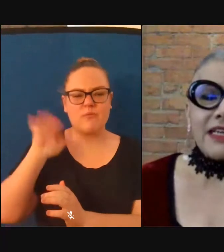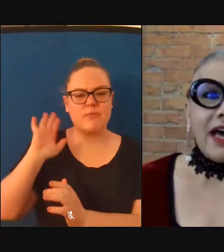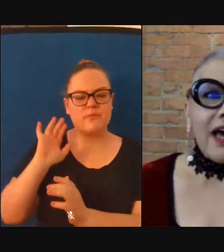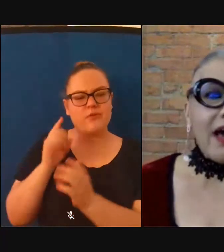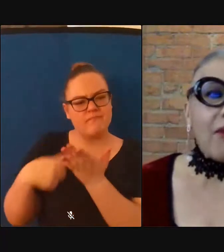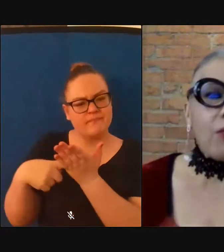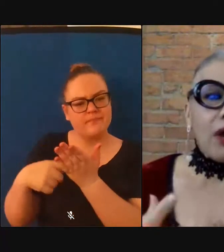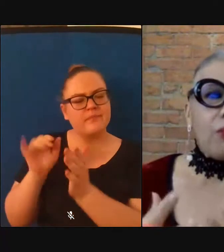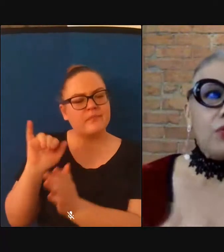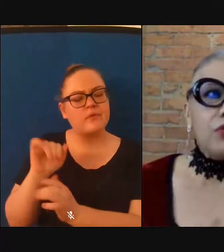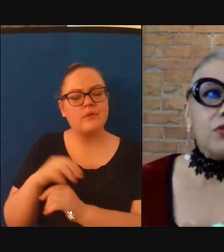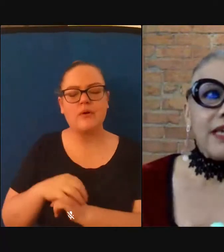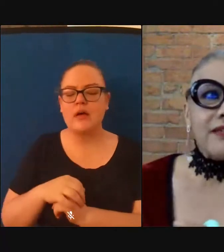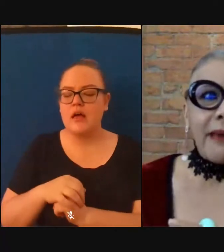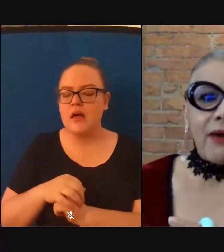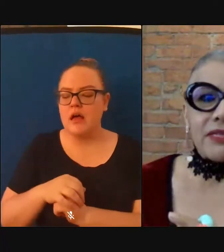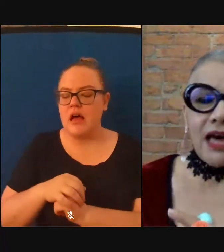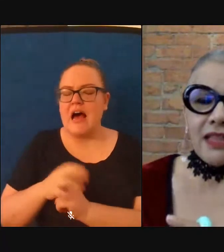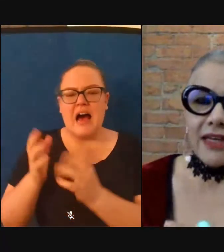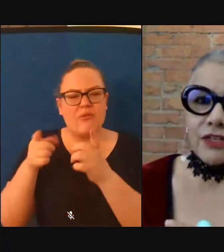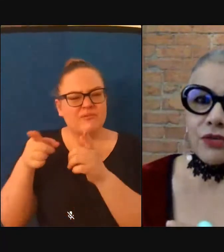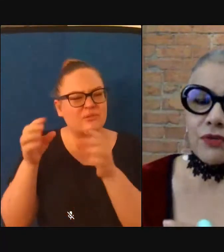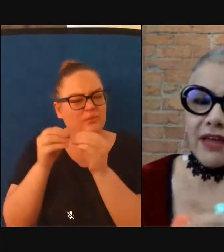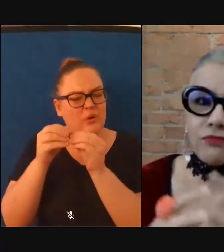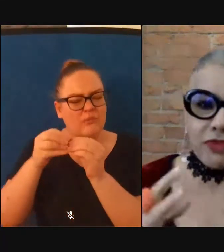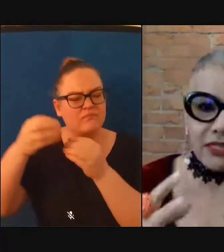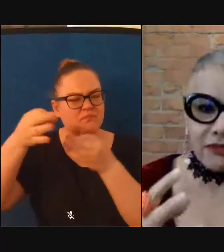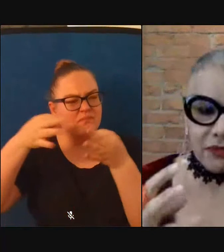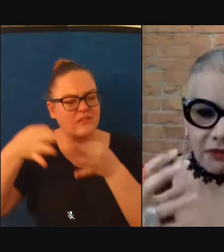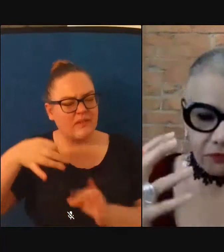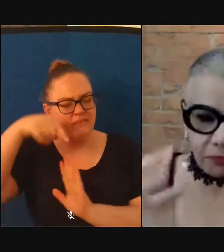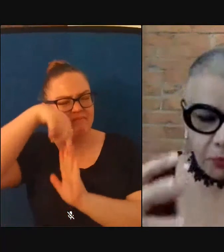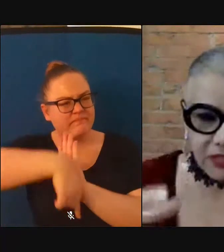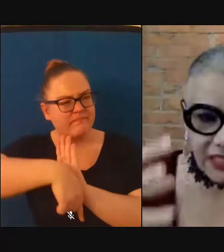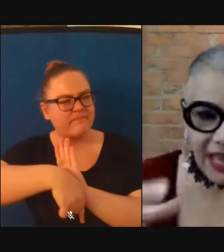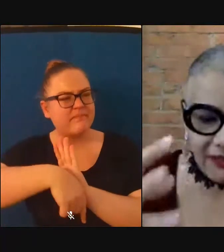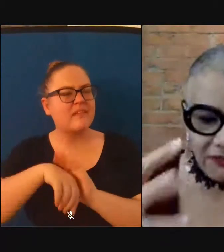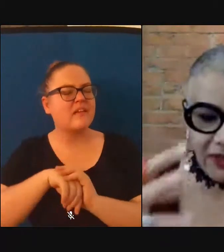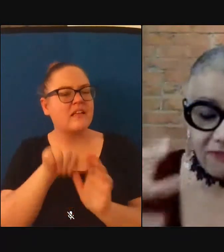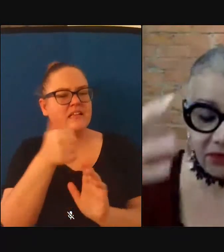that I want you to tell us about this other anecdote that really kind of